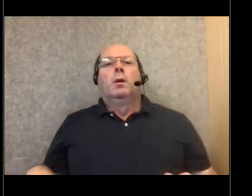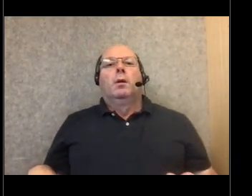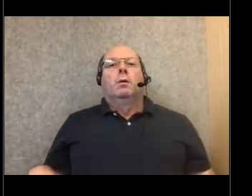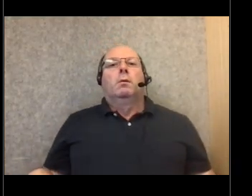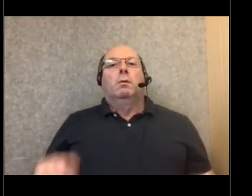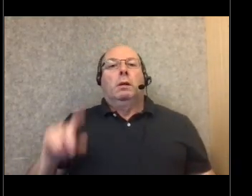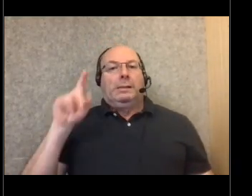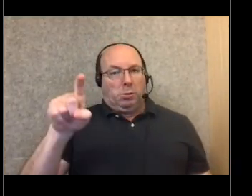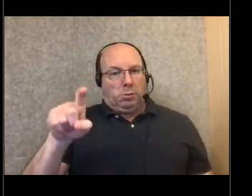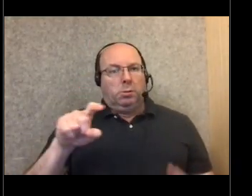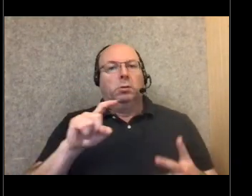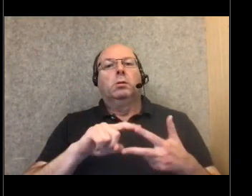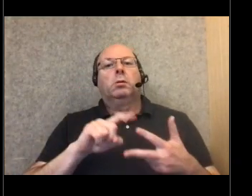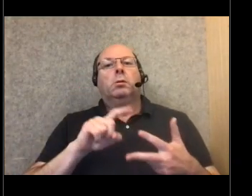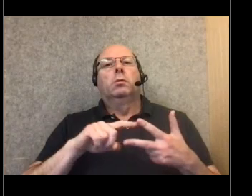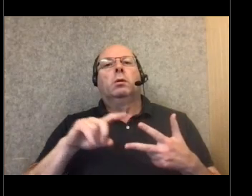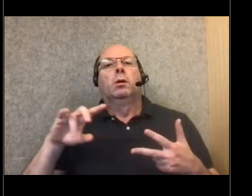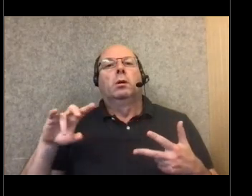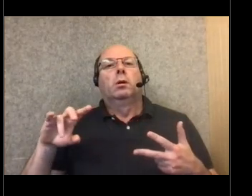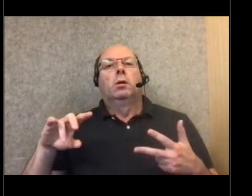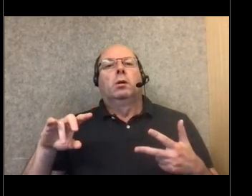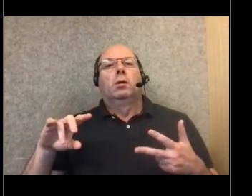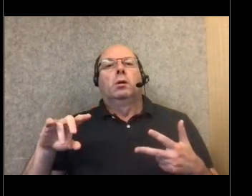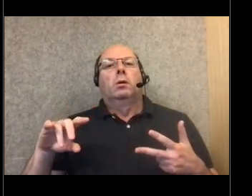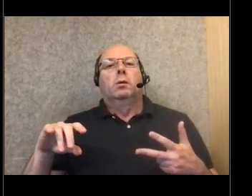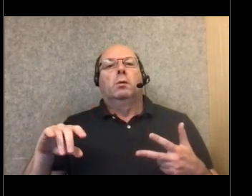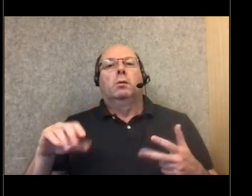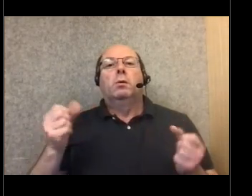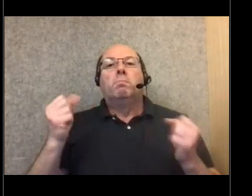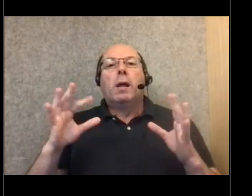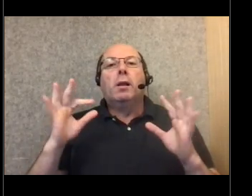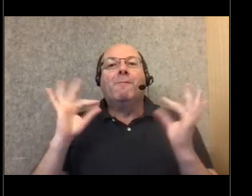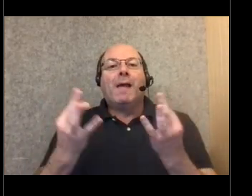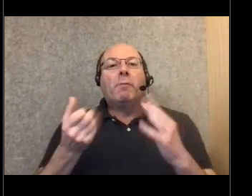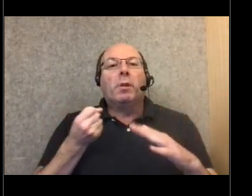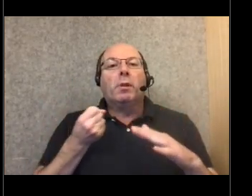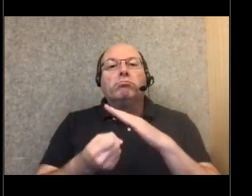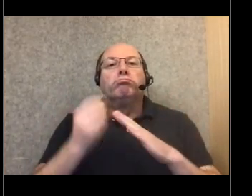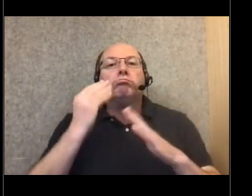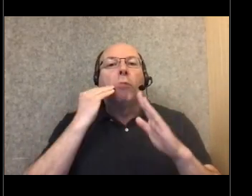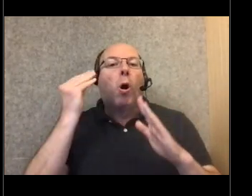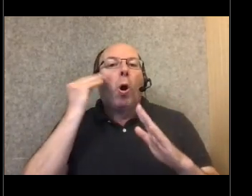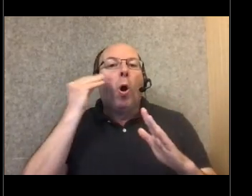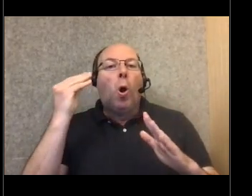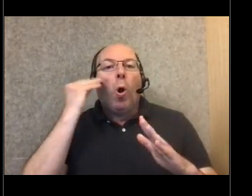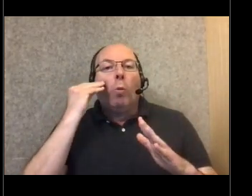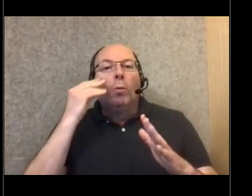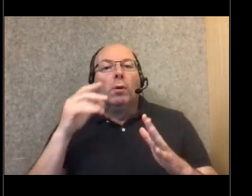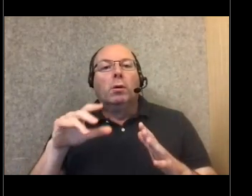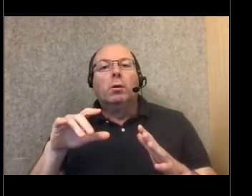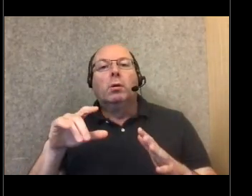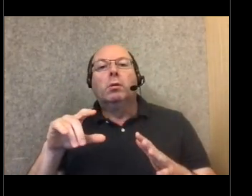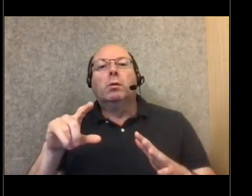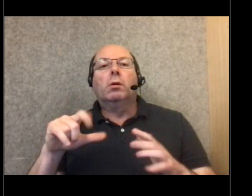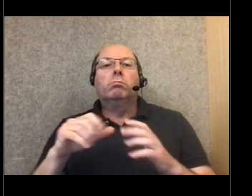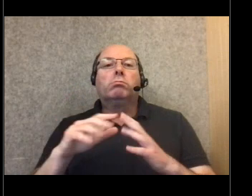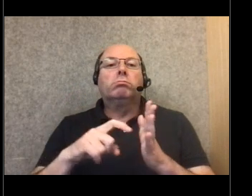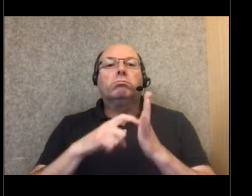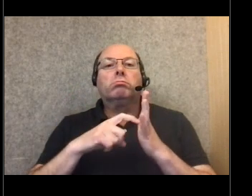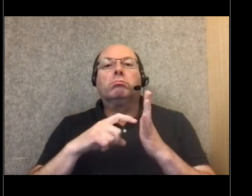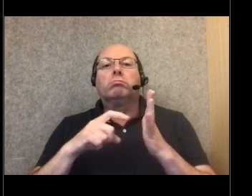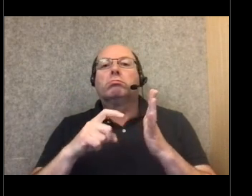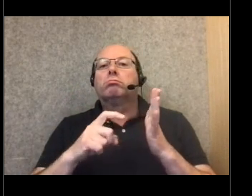requirements apply to covered multifamily dwellings occupied for the first time after March